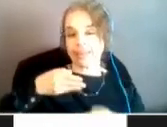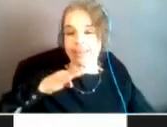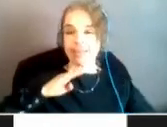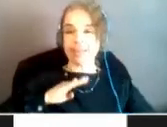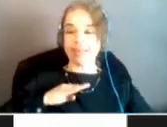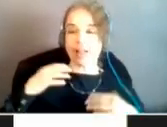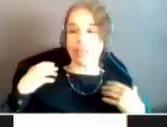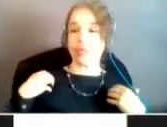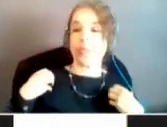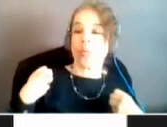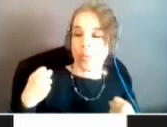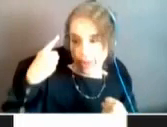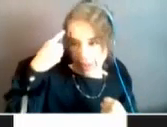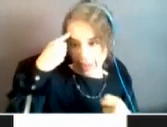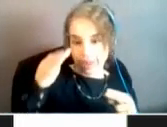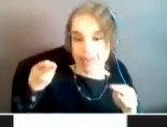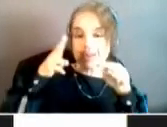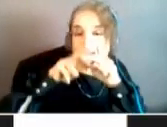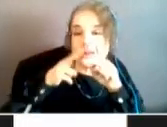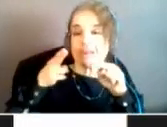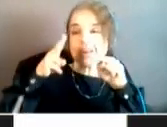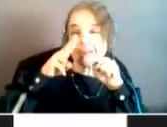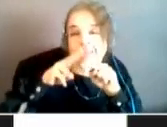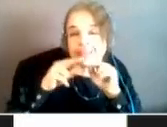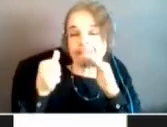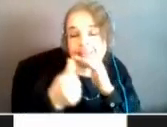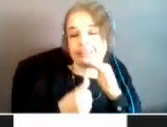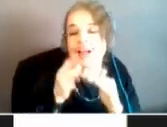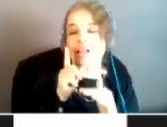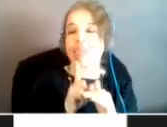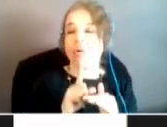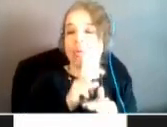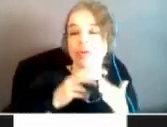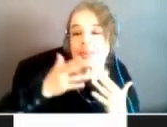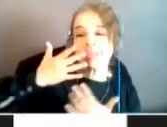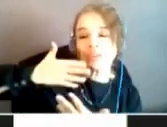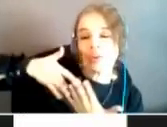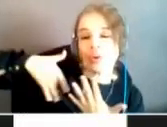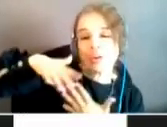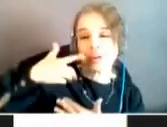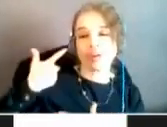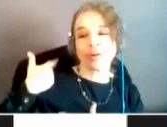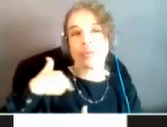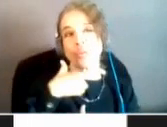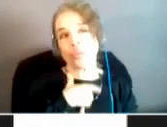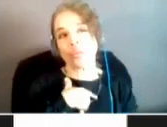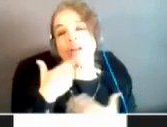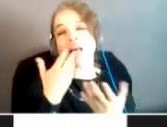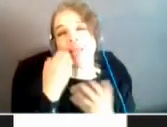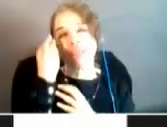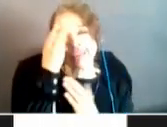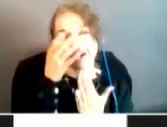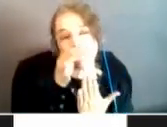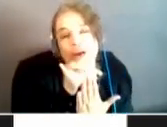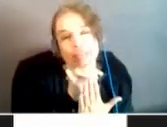and well-being and an increase in loneliness and social isolation. And so we really want to think about